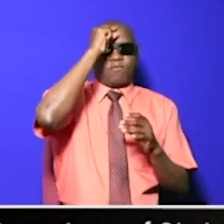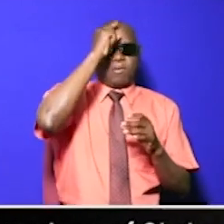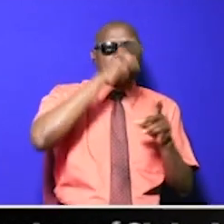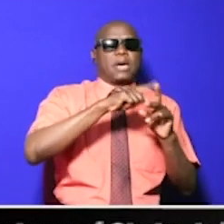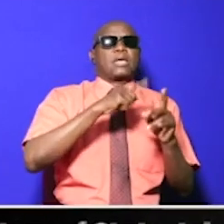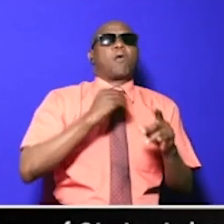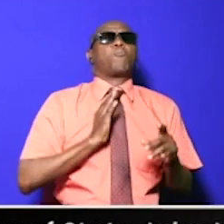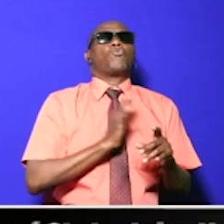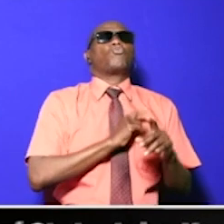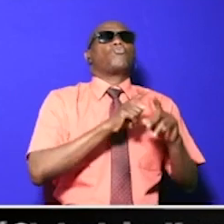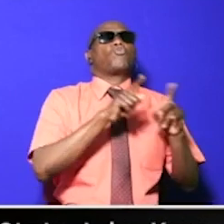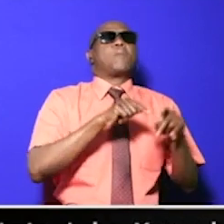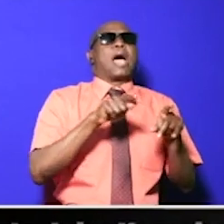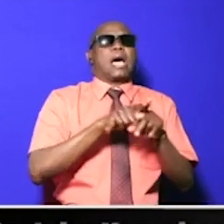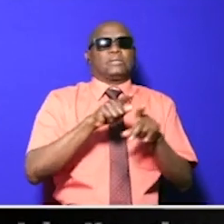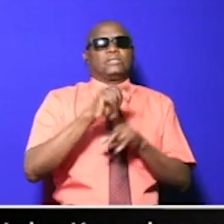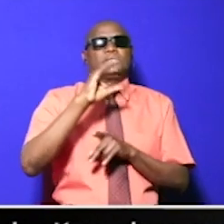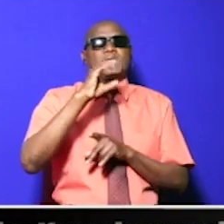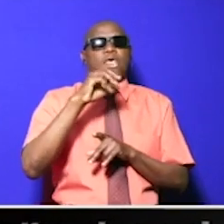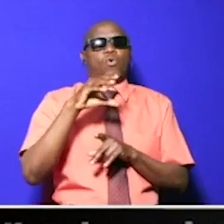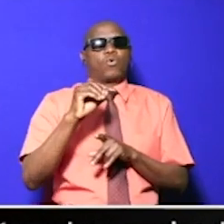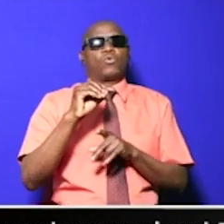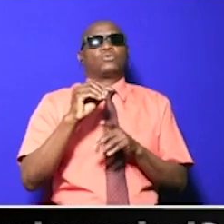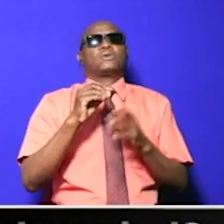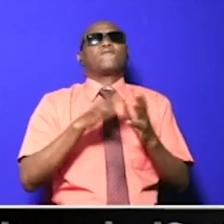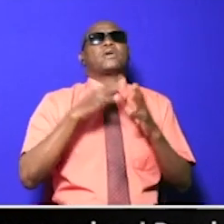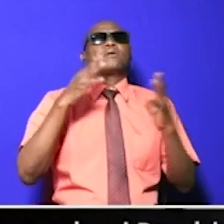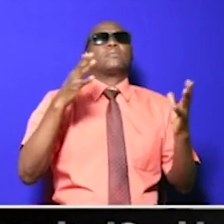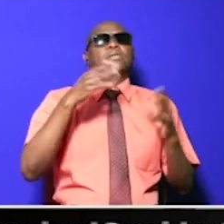boardrooms as CEOs, and very much having rural women part of the discussion.